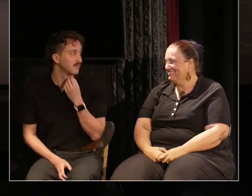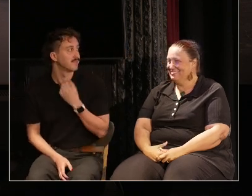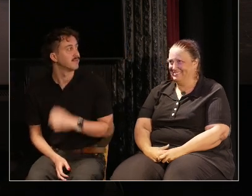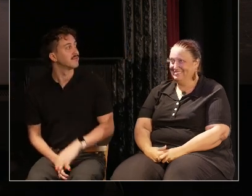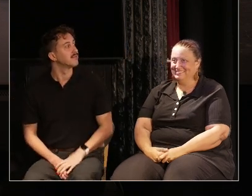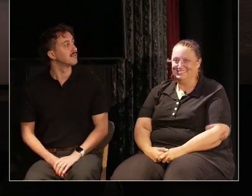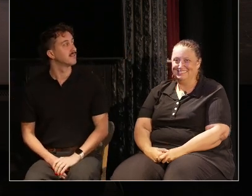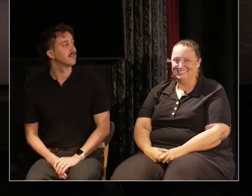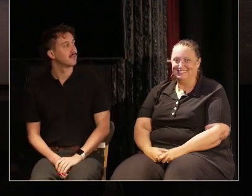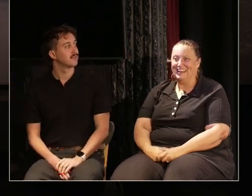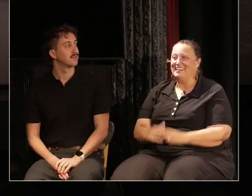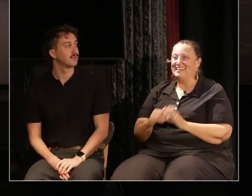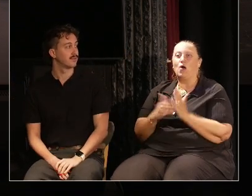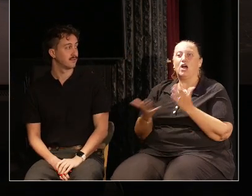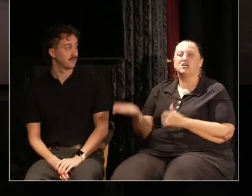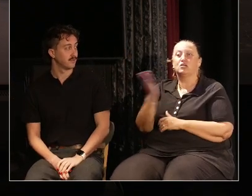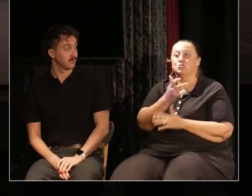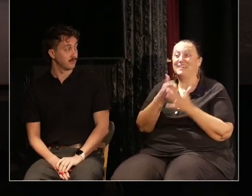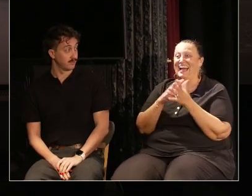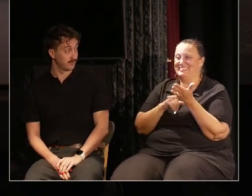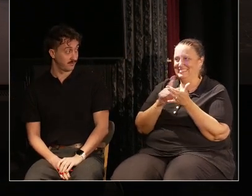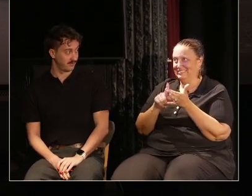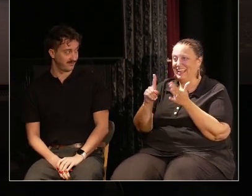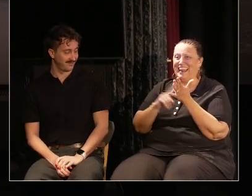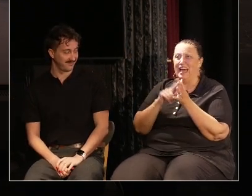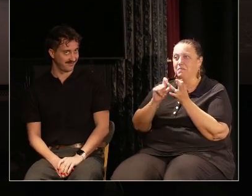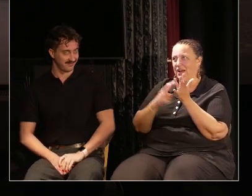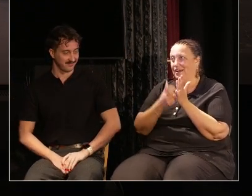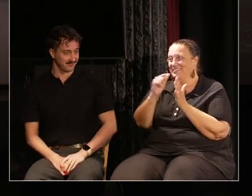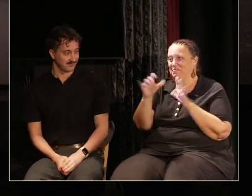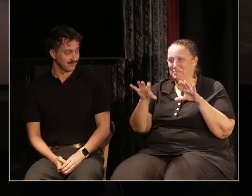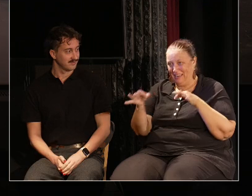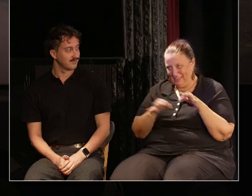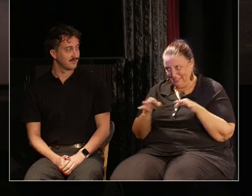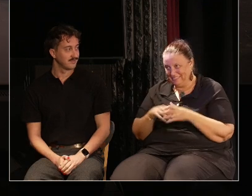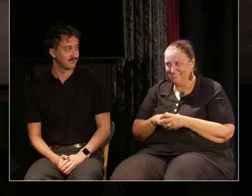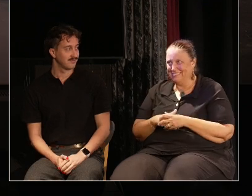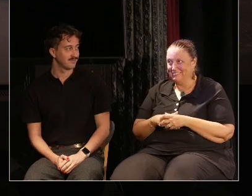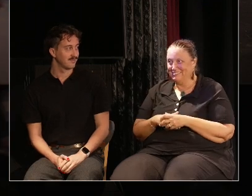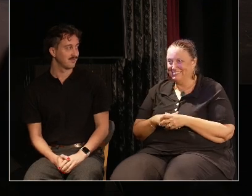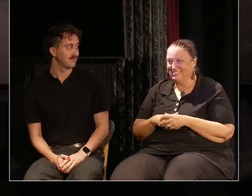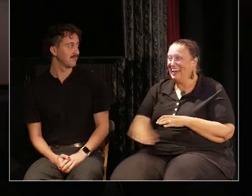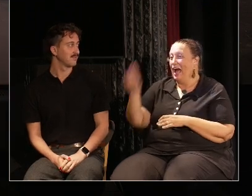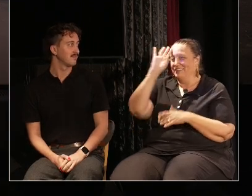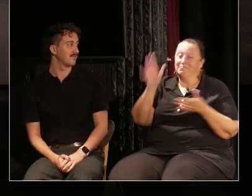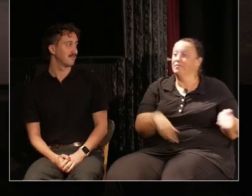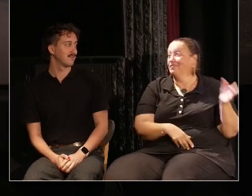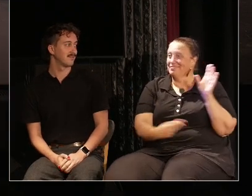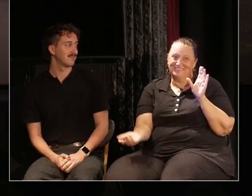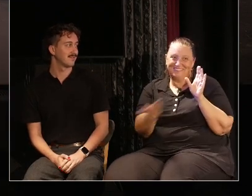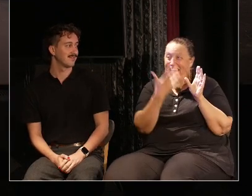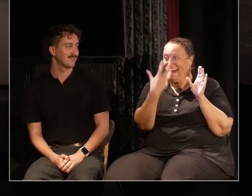And I'm going to head to Kate first, given this is Labor's plan. Let's start with you. Great. Look, I brought a copy along, actually. Oh,